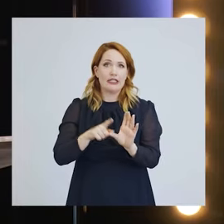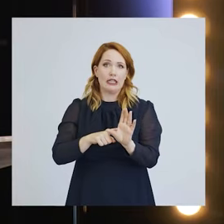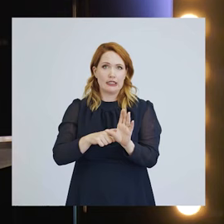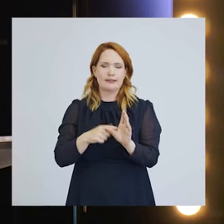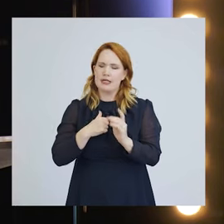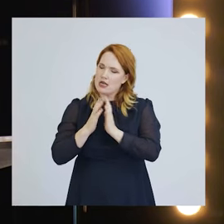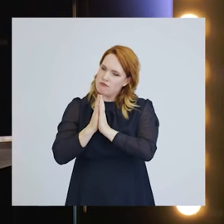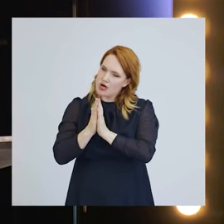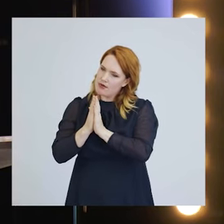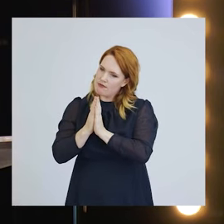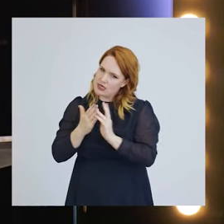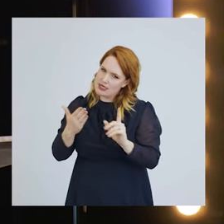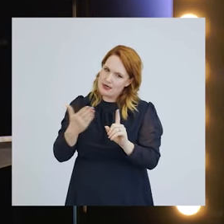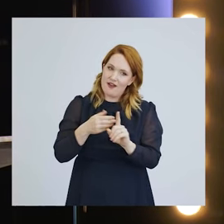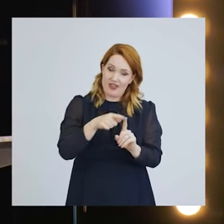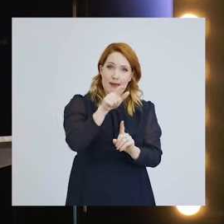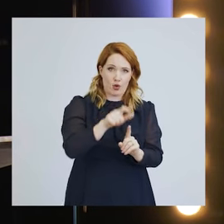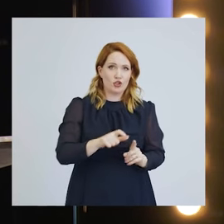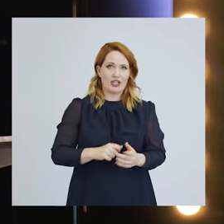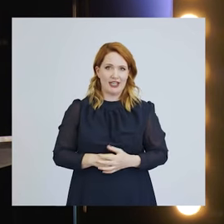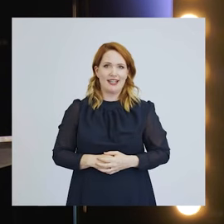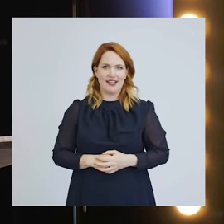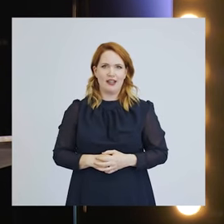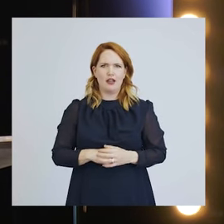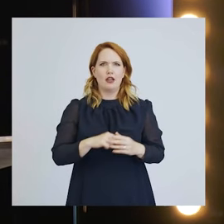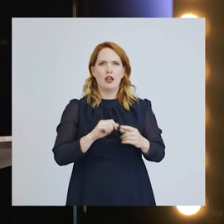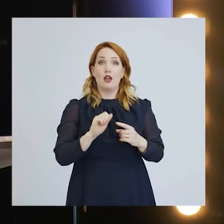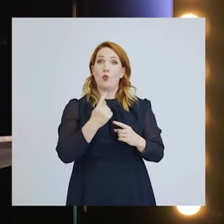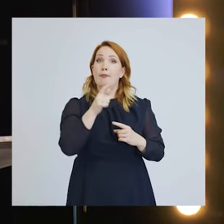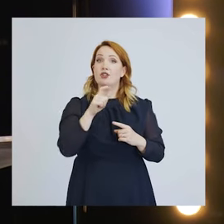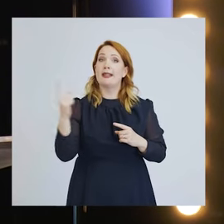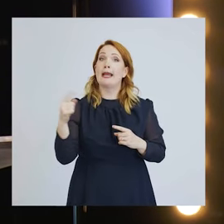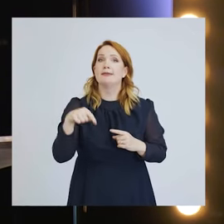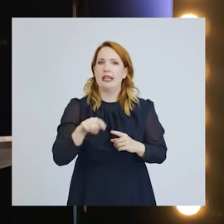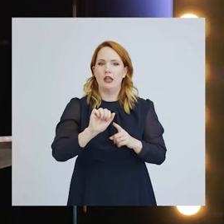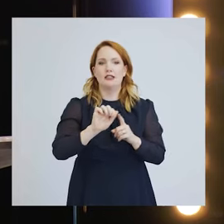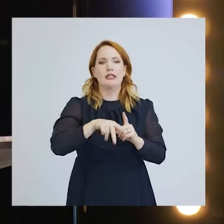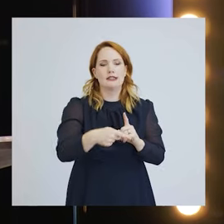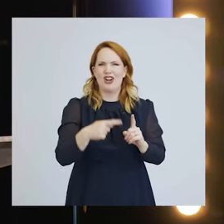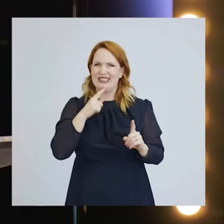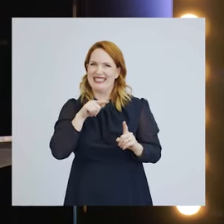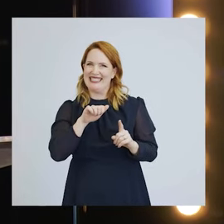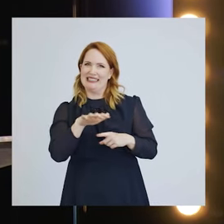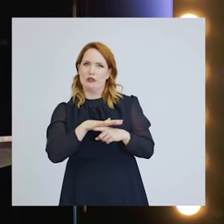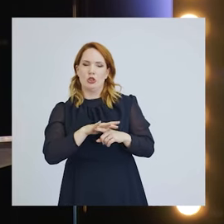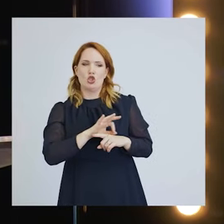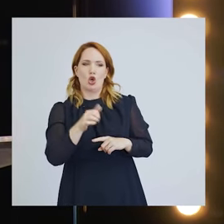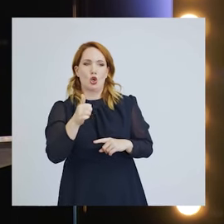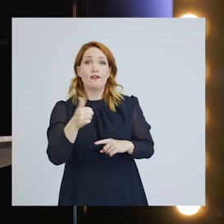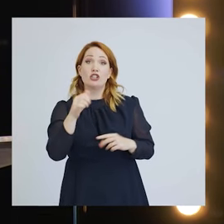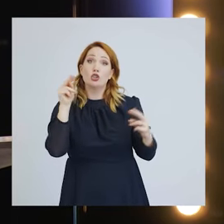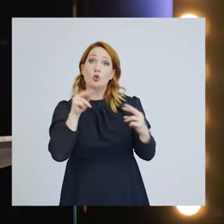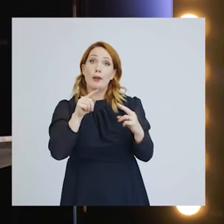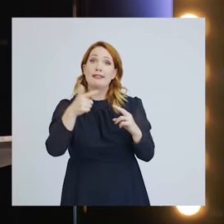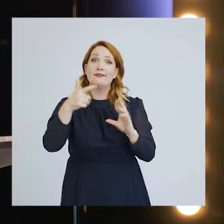Jesus. And it's been the last 7 years actually where I was praying for them. And it was the son of someone